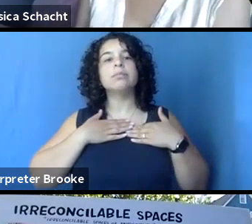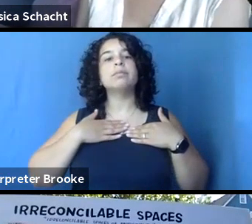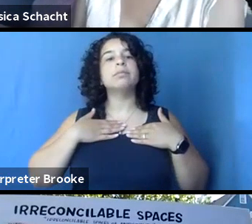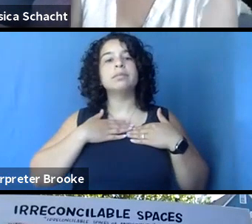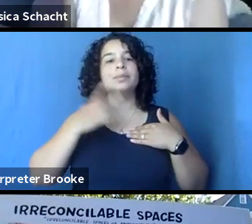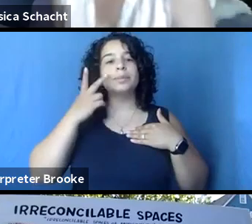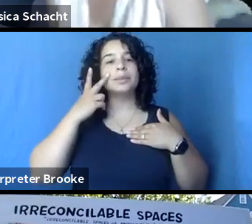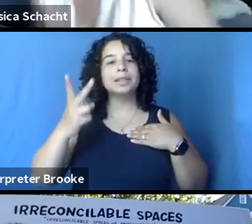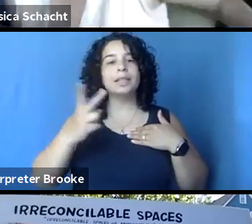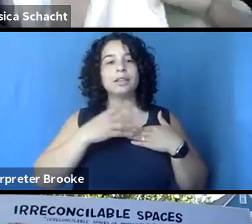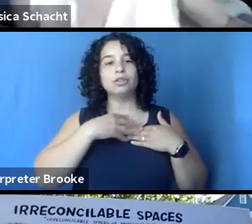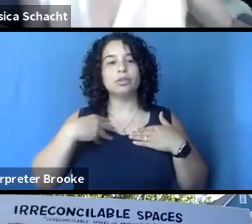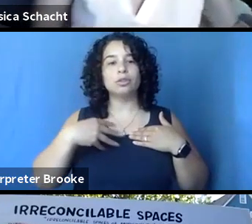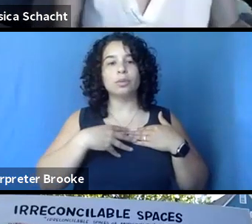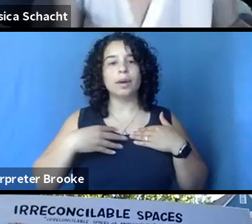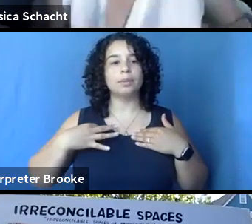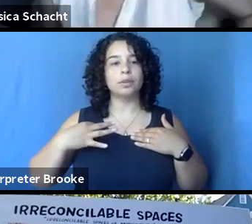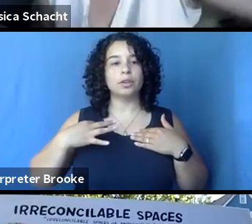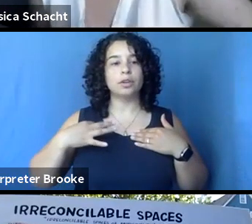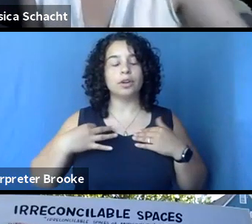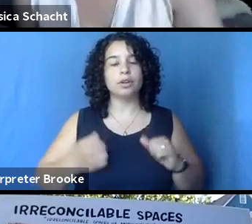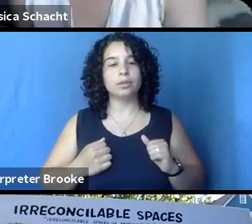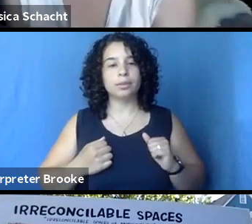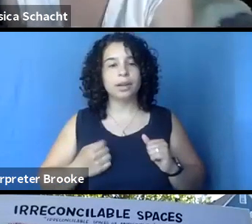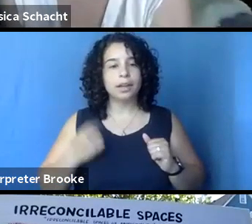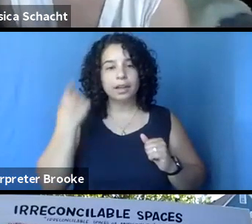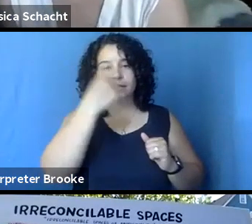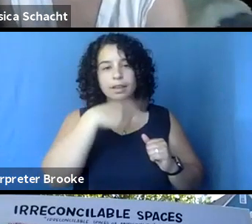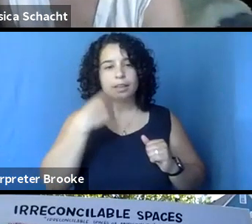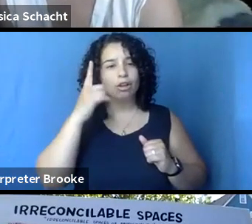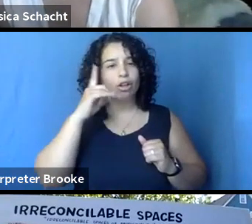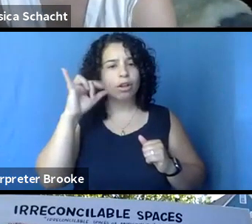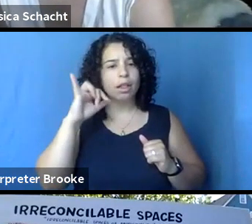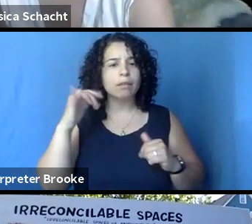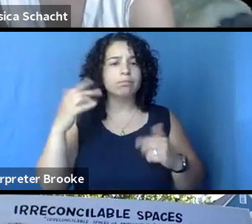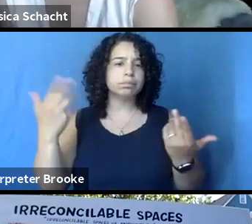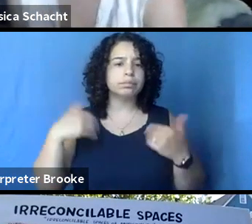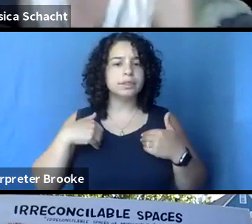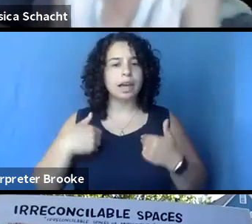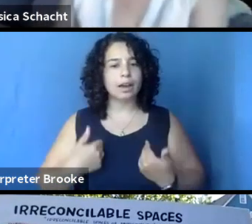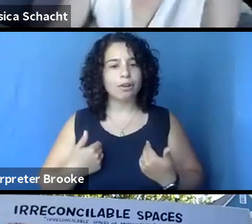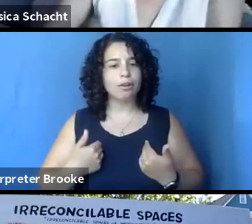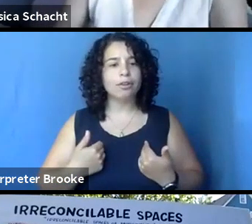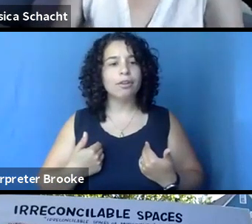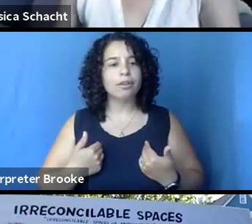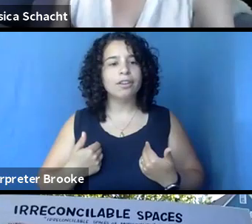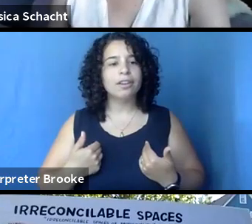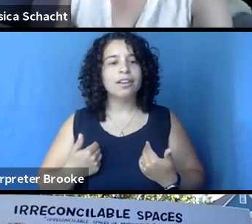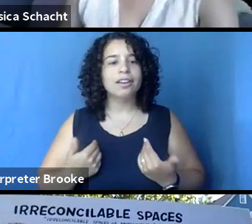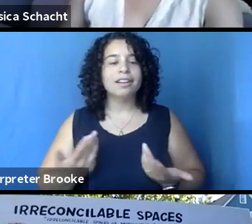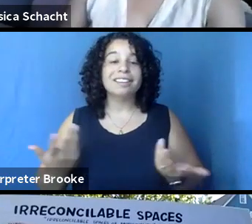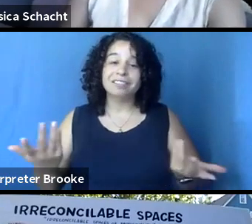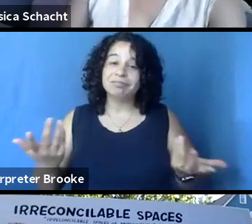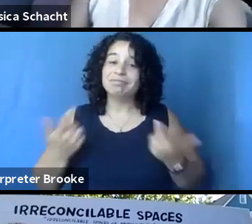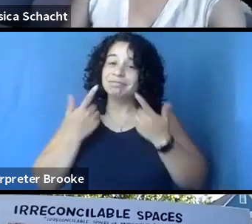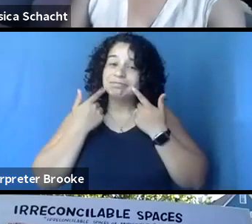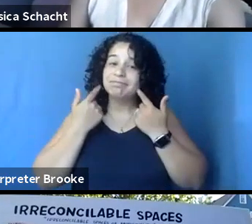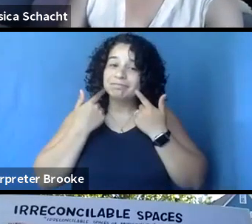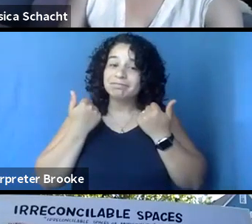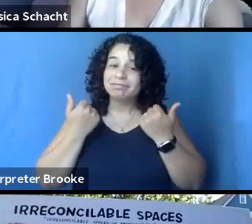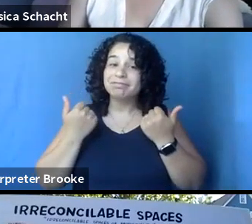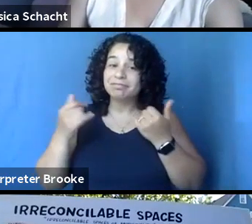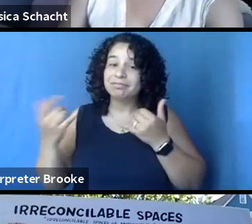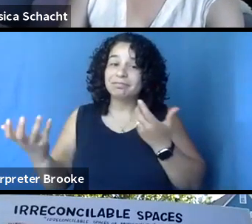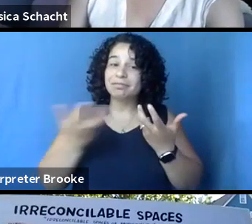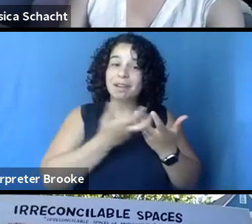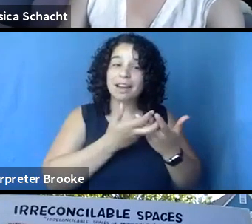I have sort of a tired look on my face, which I suppose kind of speaks to how I'm doing